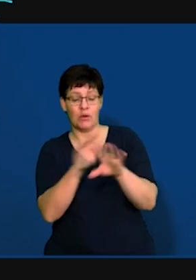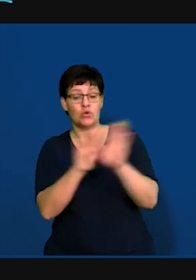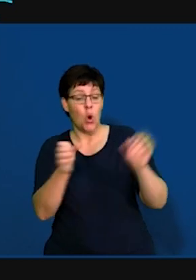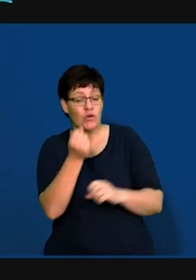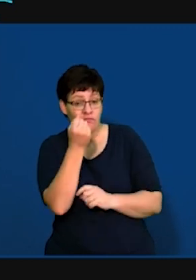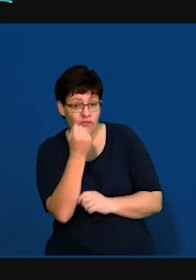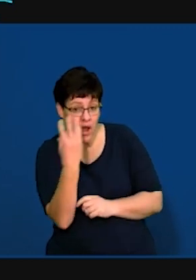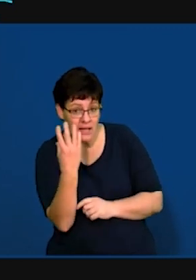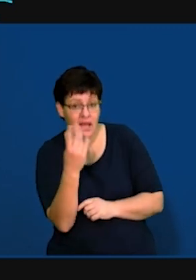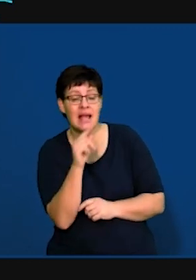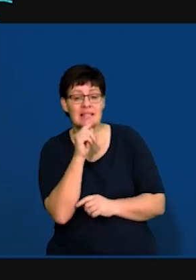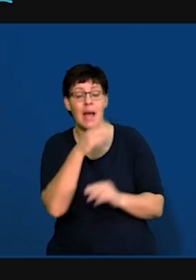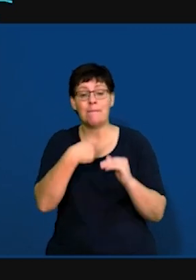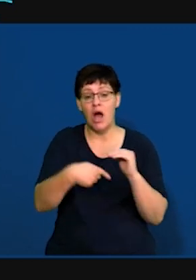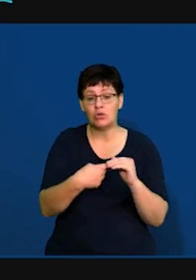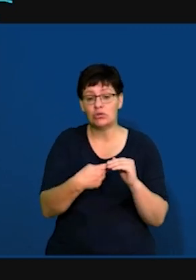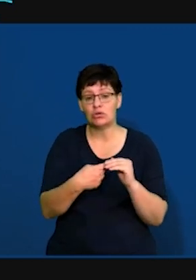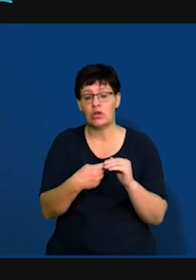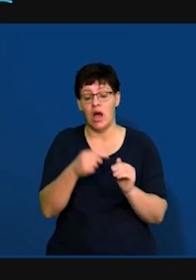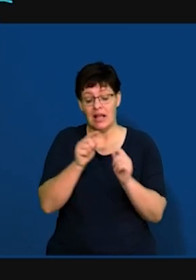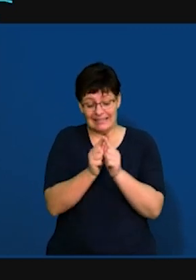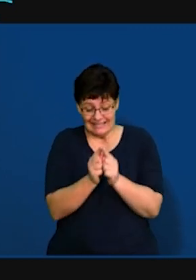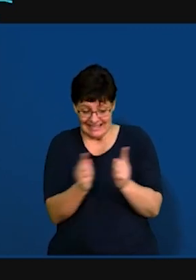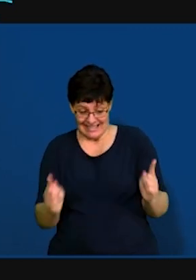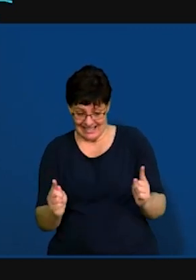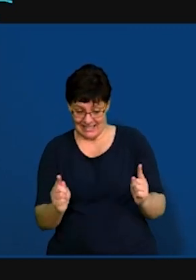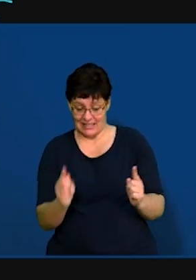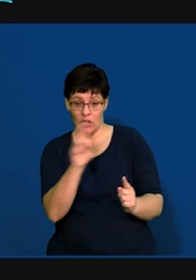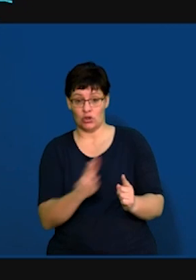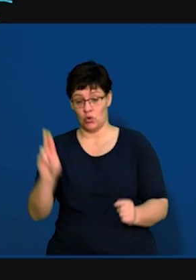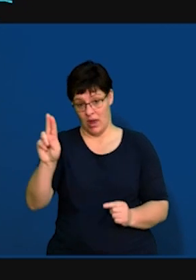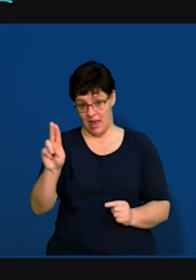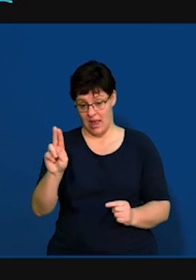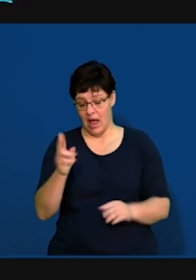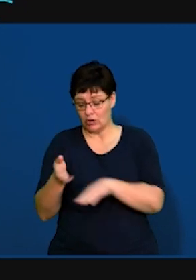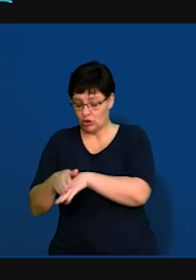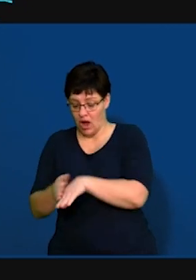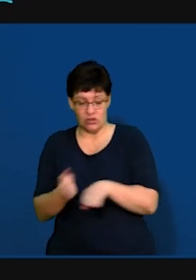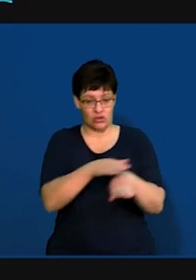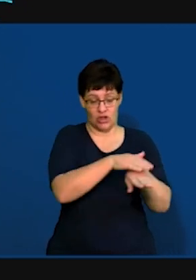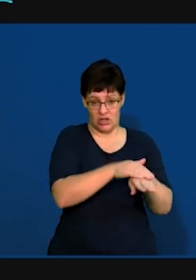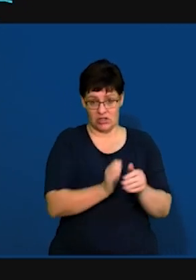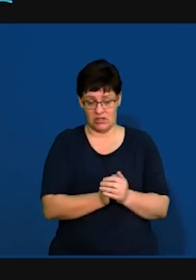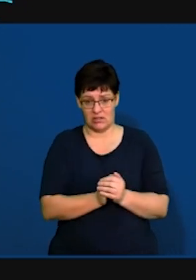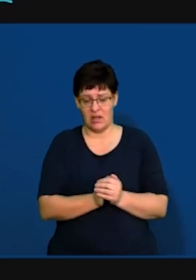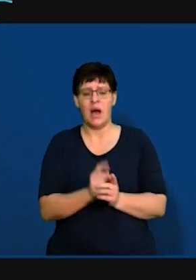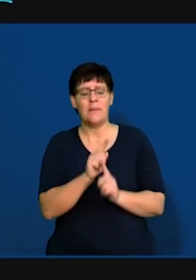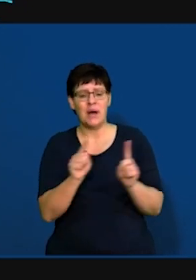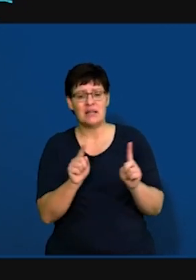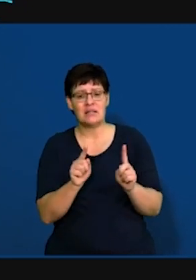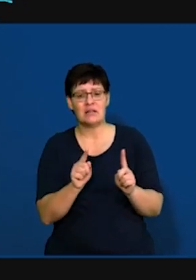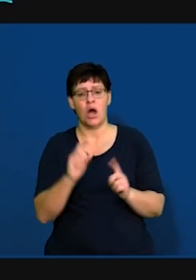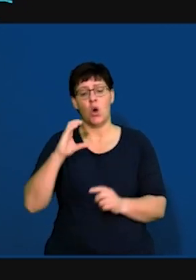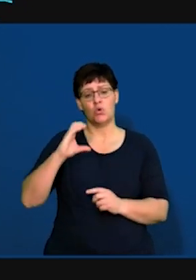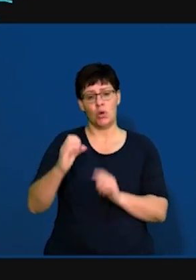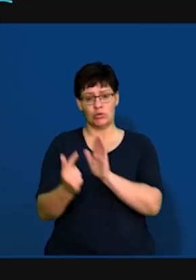that this is about the square of the distance between the charges. But also, there is a thin line between the Coulomb's law